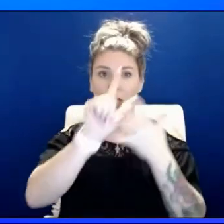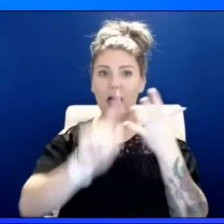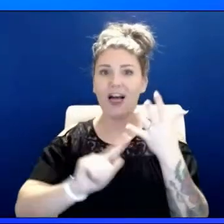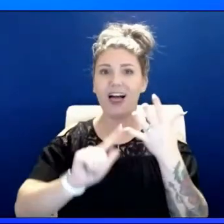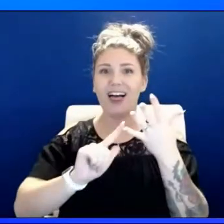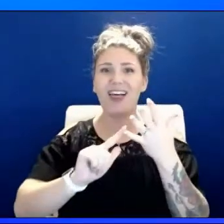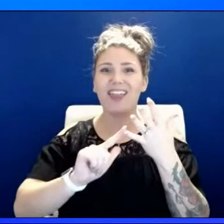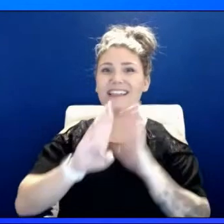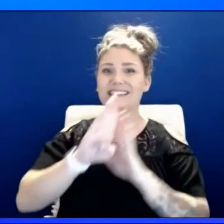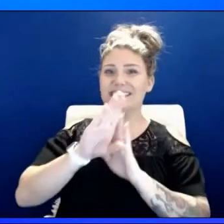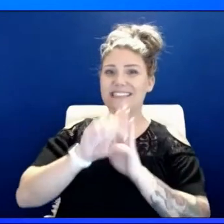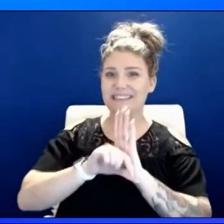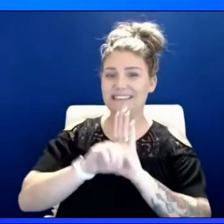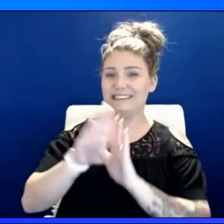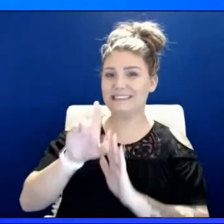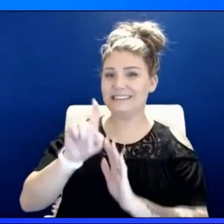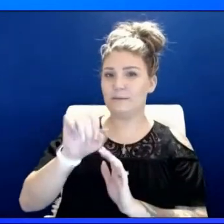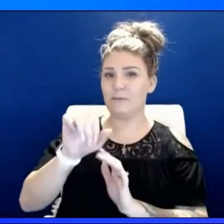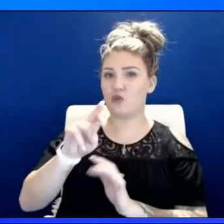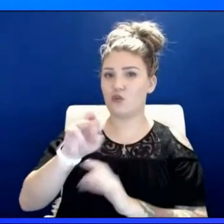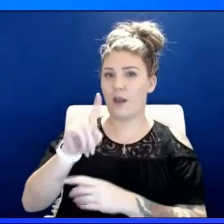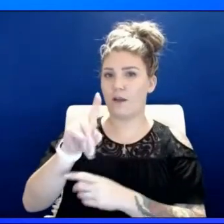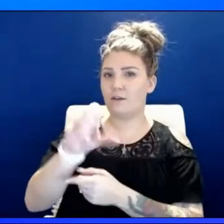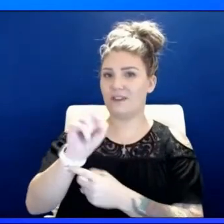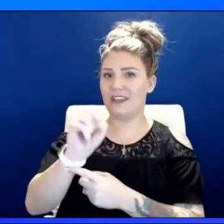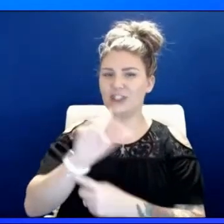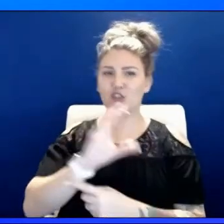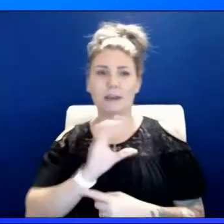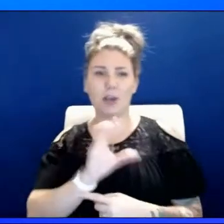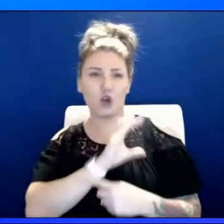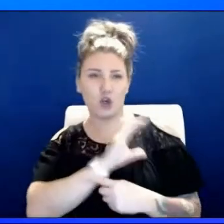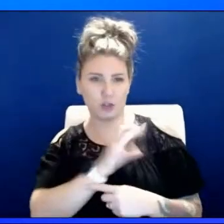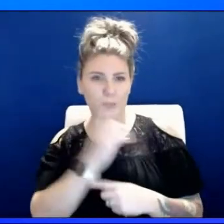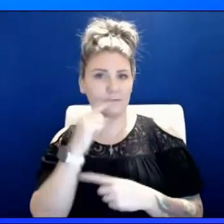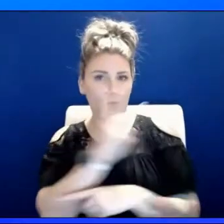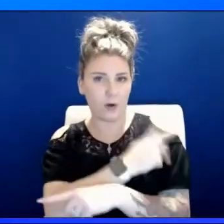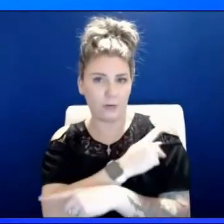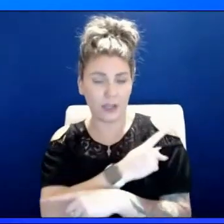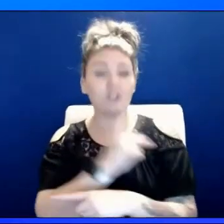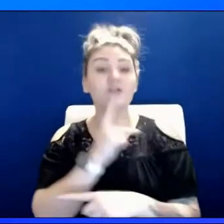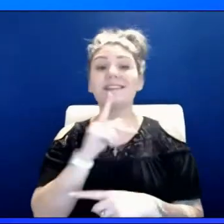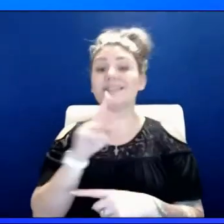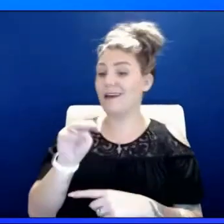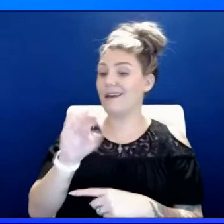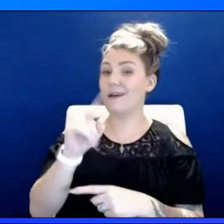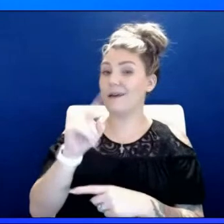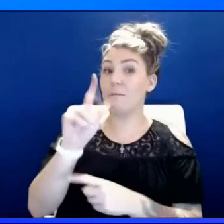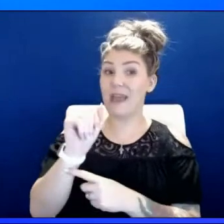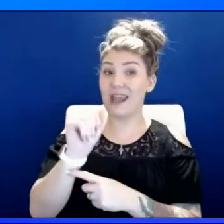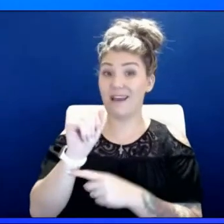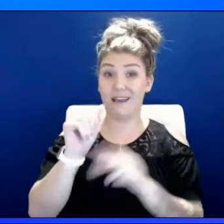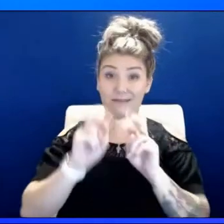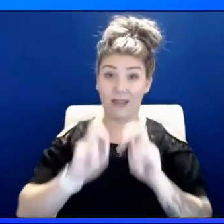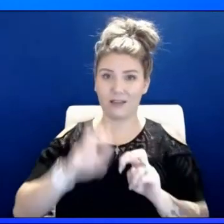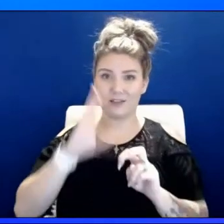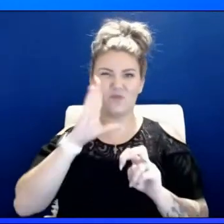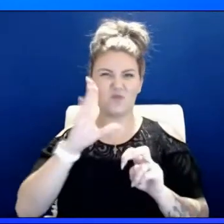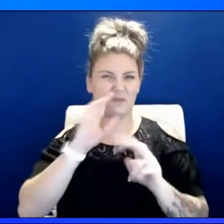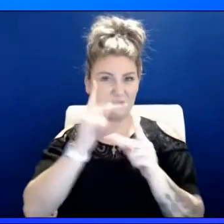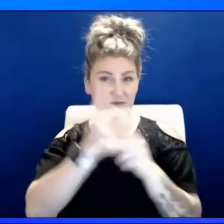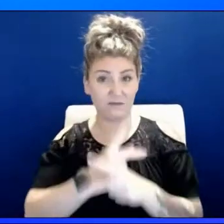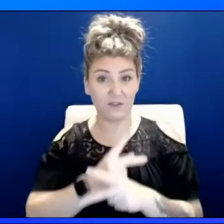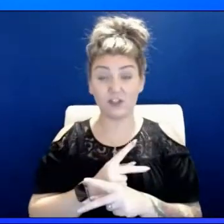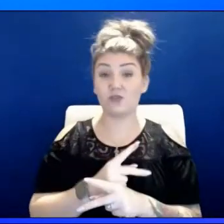different characteristics of the patient population, and the meta-analysis will take that into account. And the first thing the meta-analysis